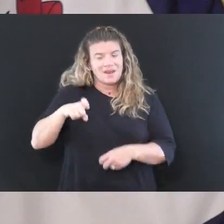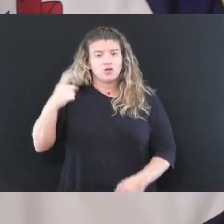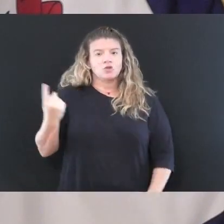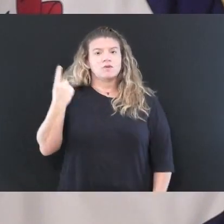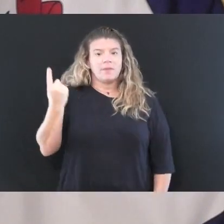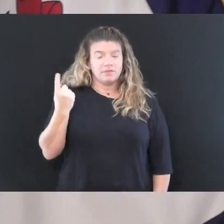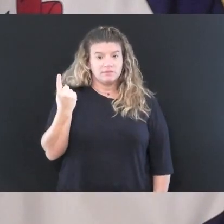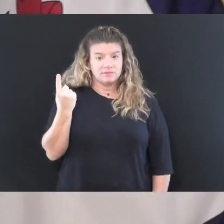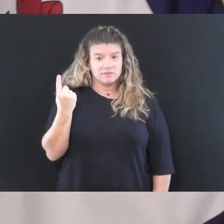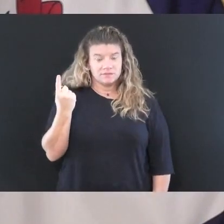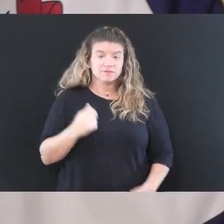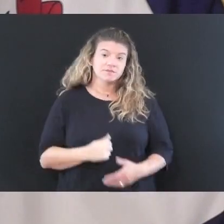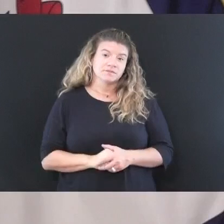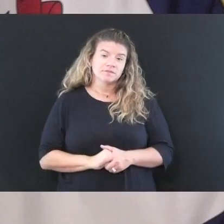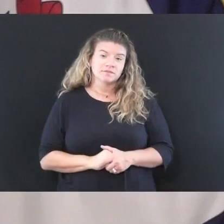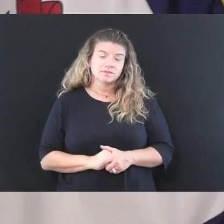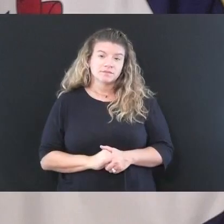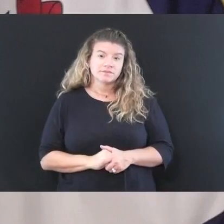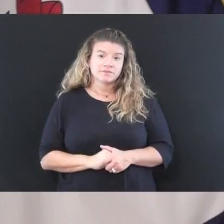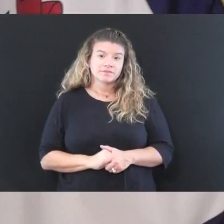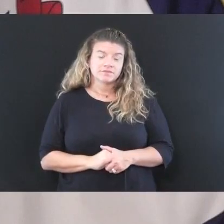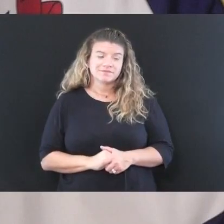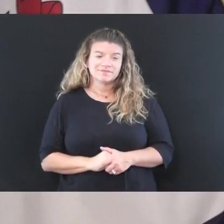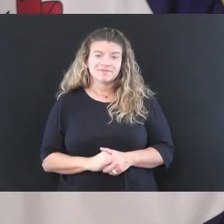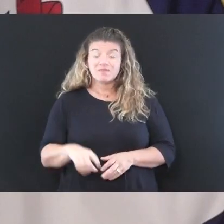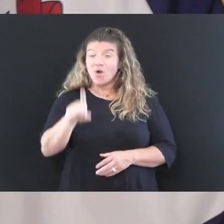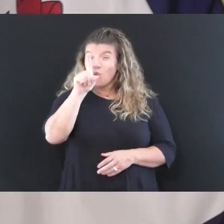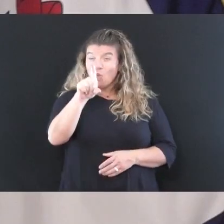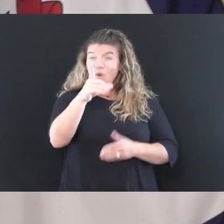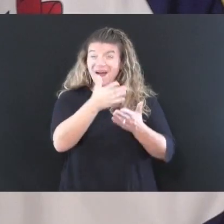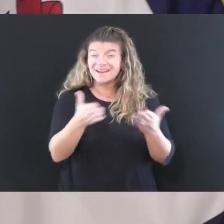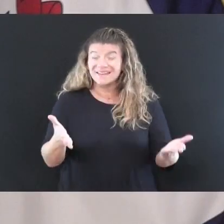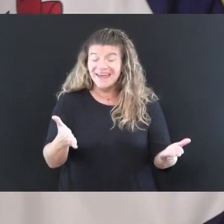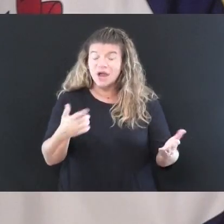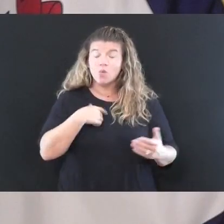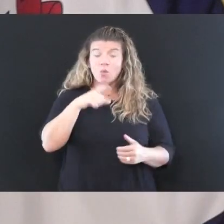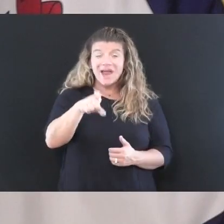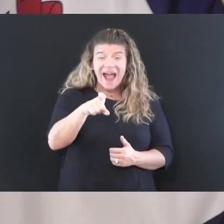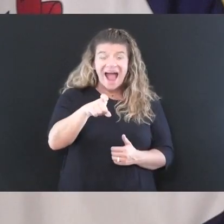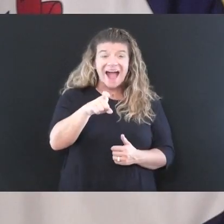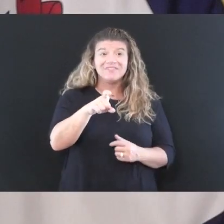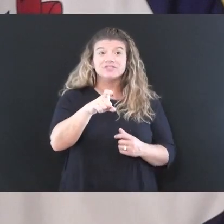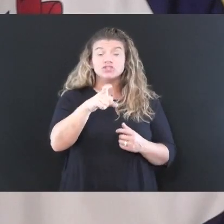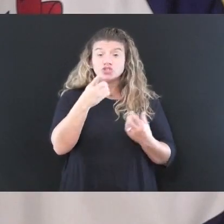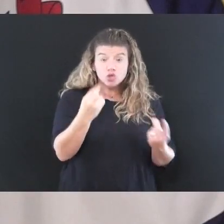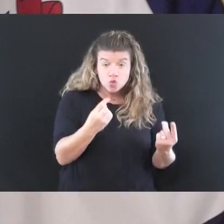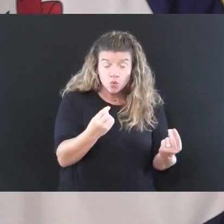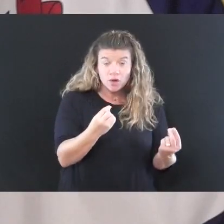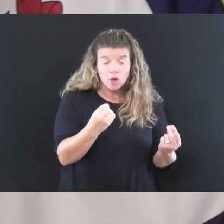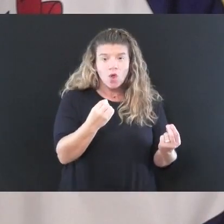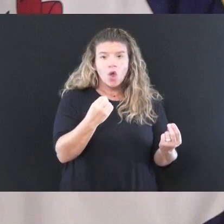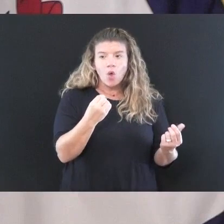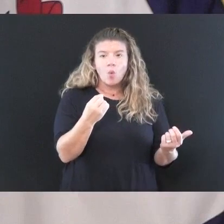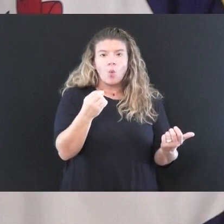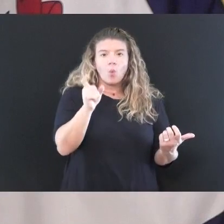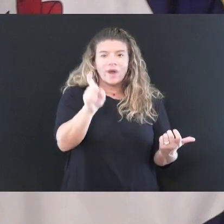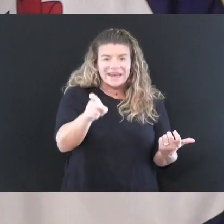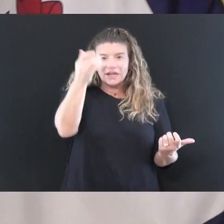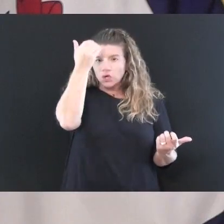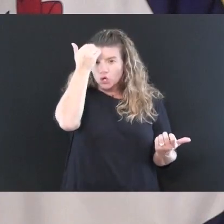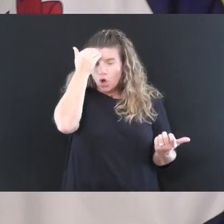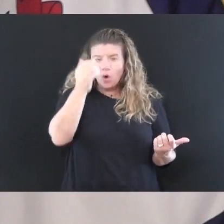it. The one thing we have got to do to be able to do something about it, we've got to know where the problems